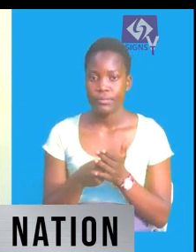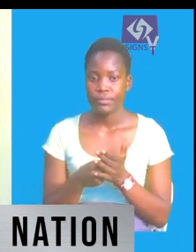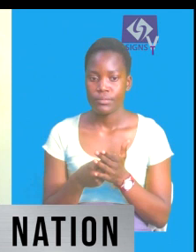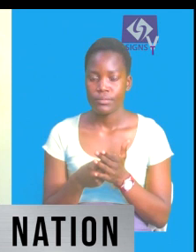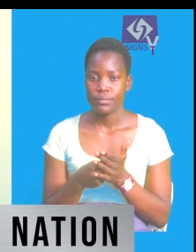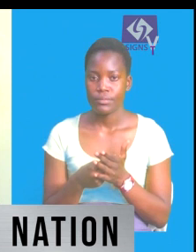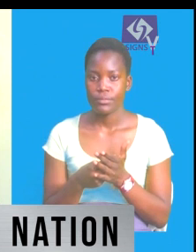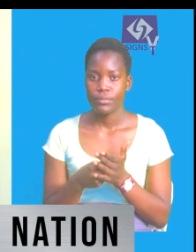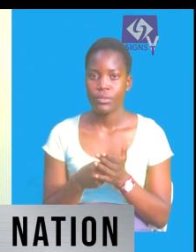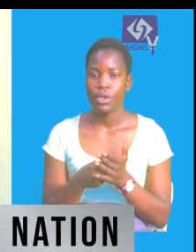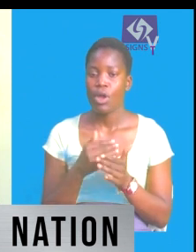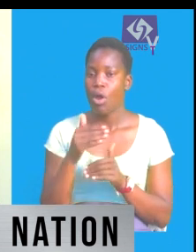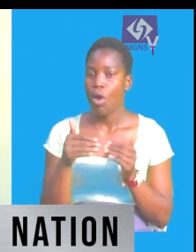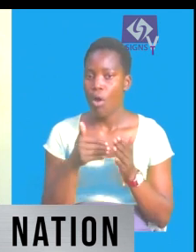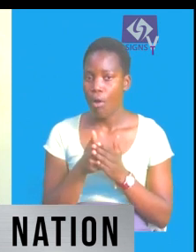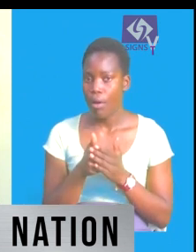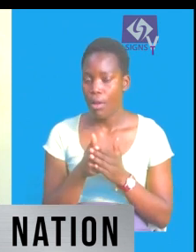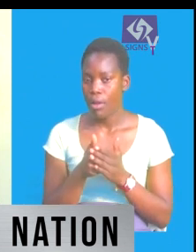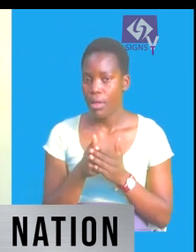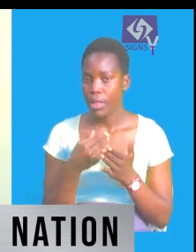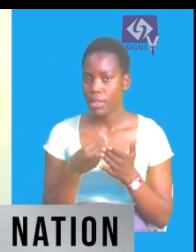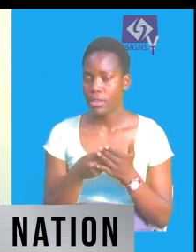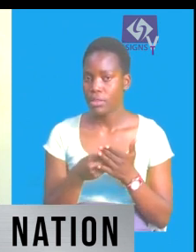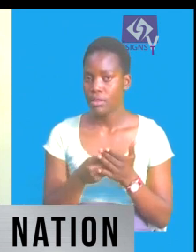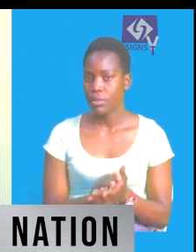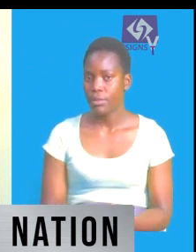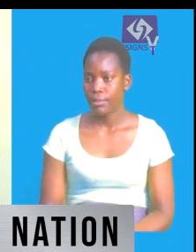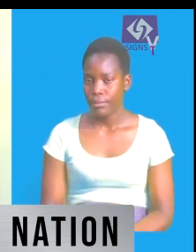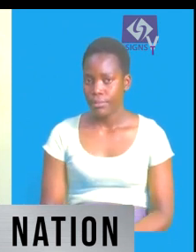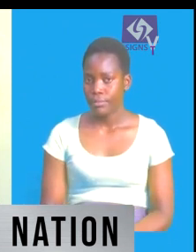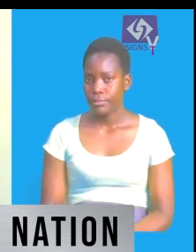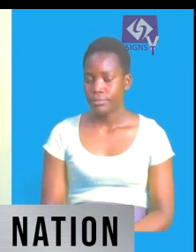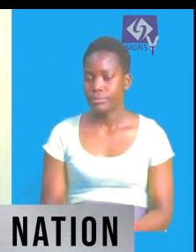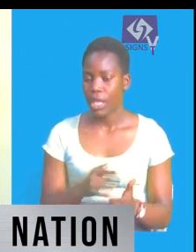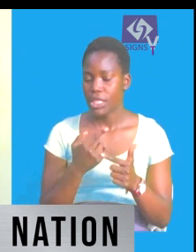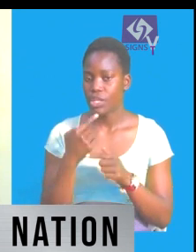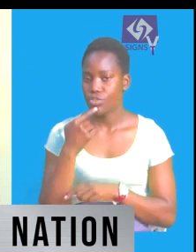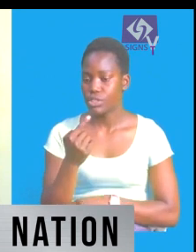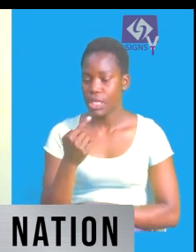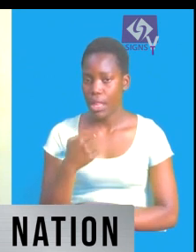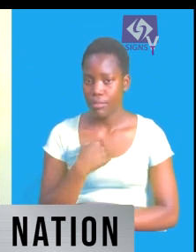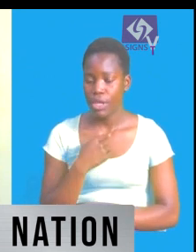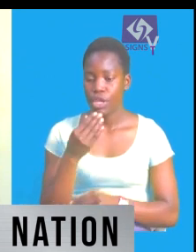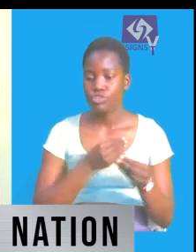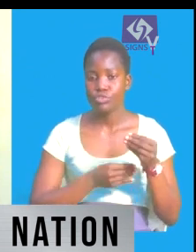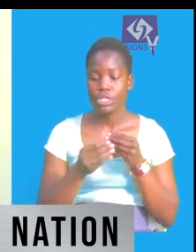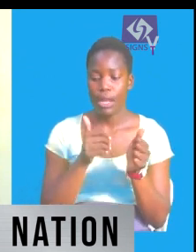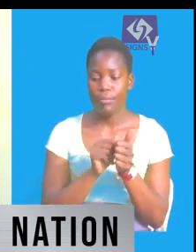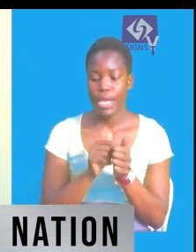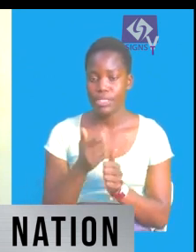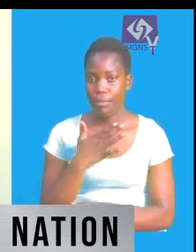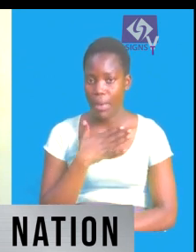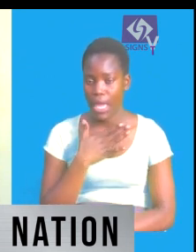all my expenses cost 1,000 shillings. That is just but an example. And then you tell me to sell my maize,